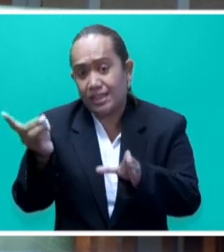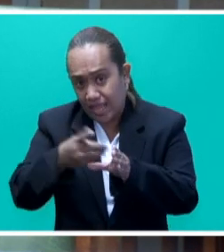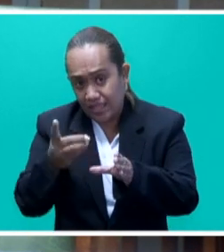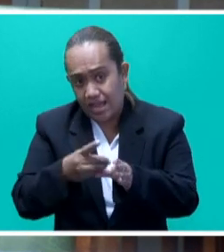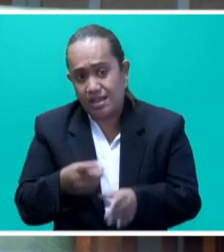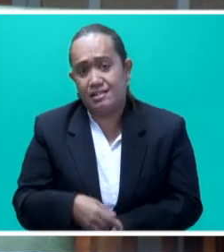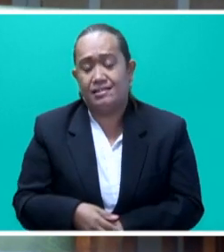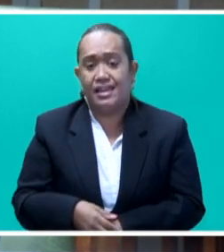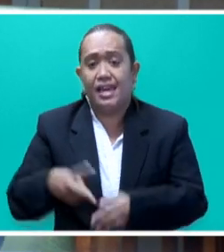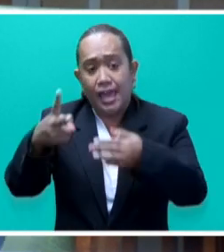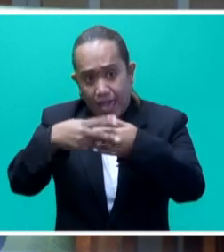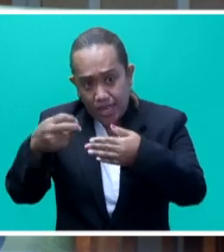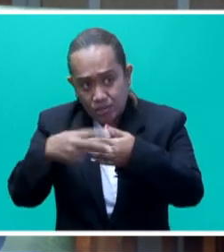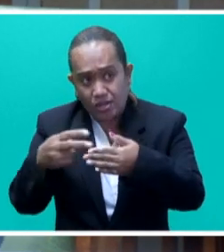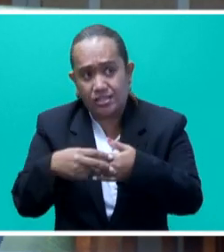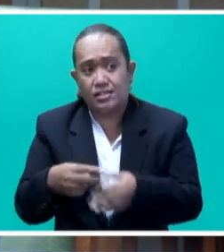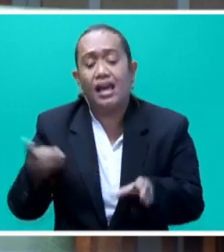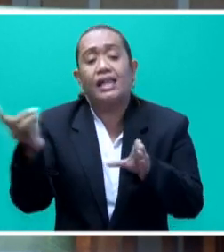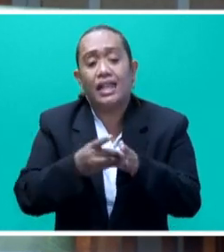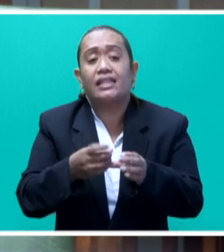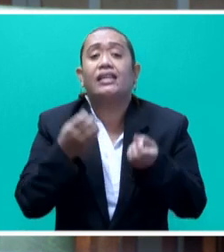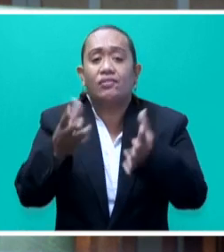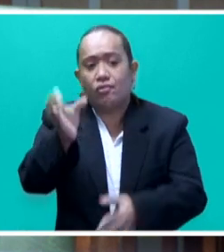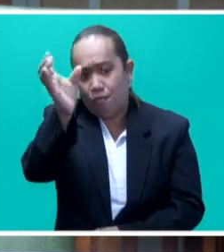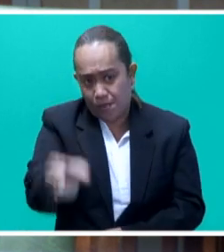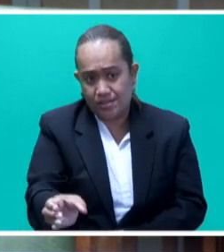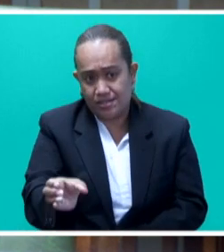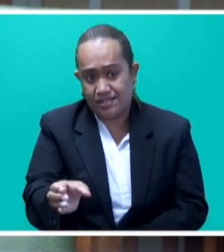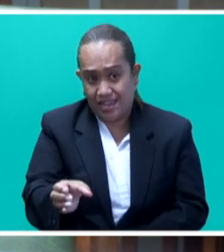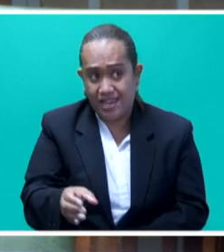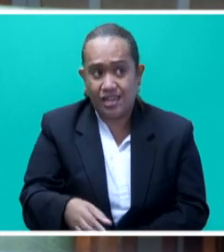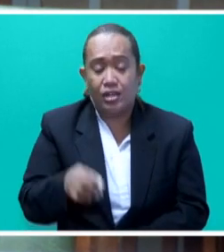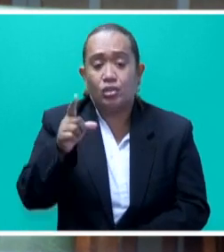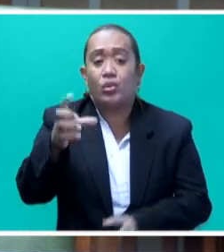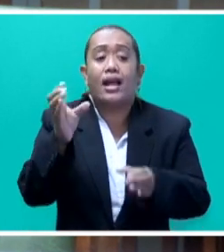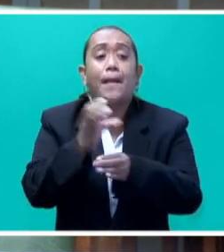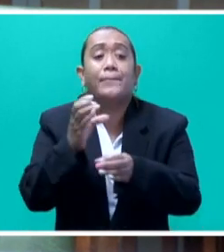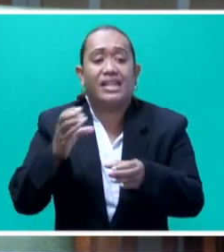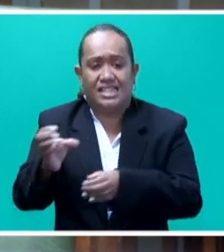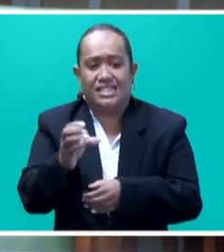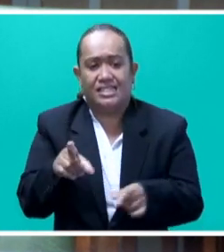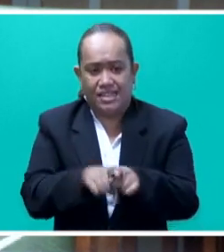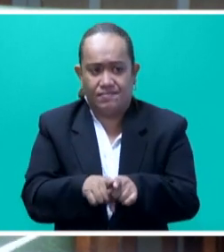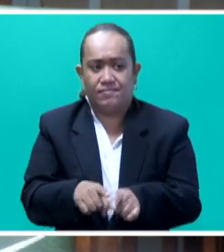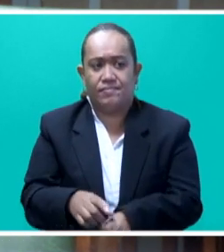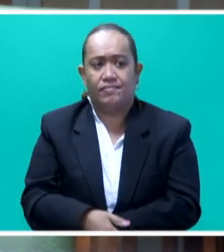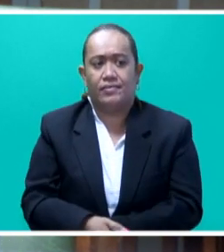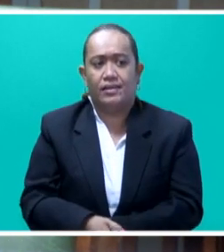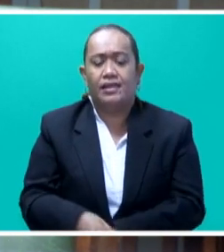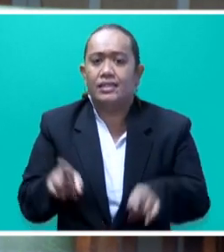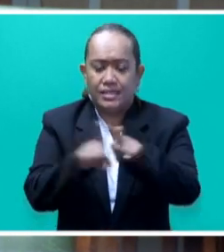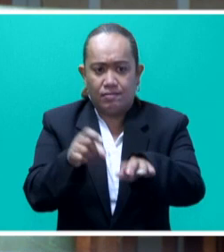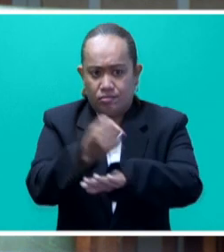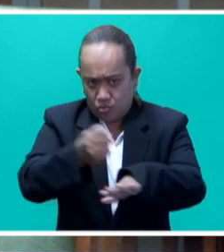give your address. There's more data given of your person to these phone companies than even to government. It's incorrect for him to say